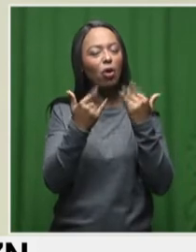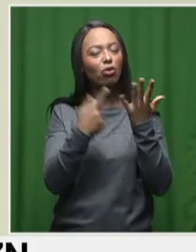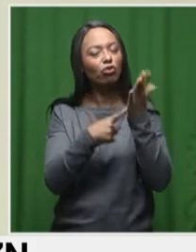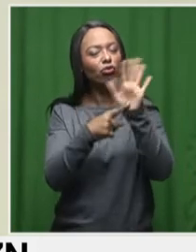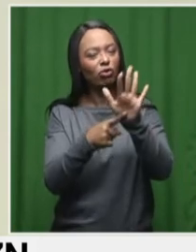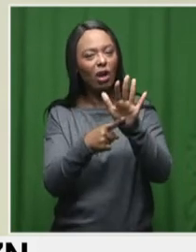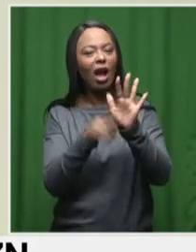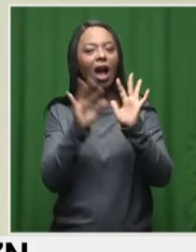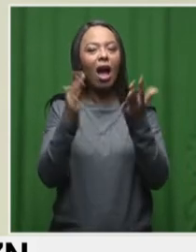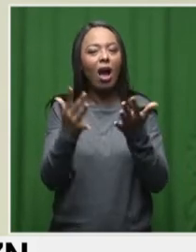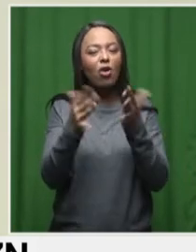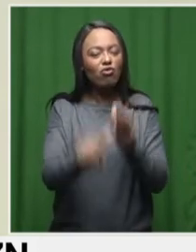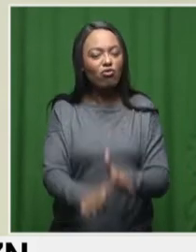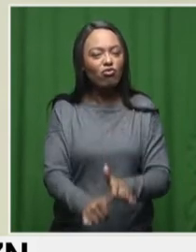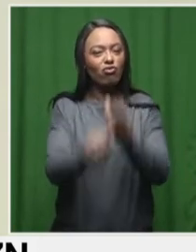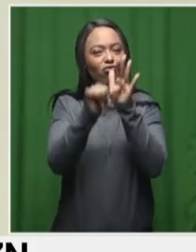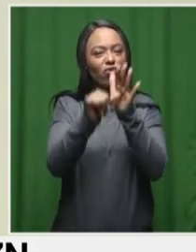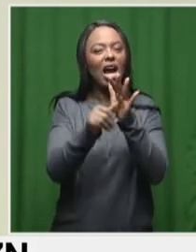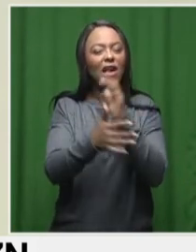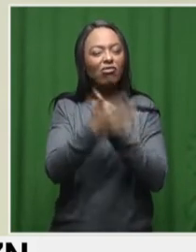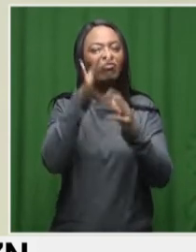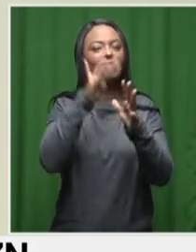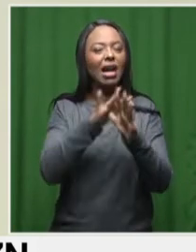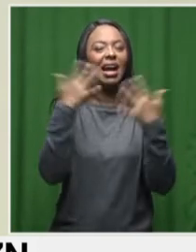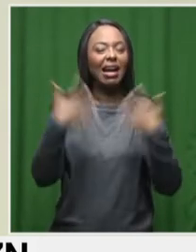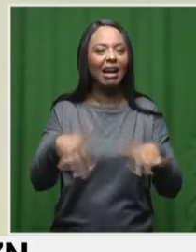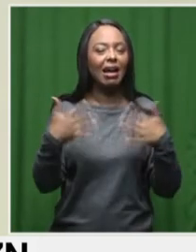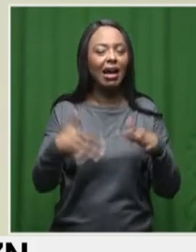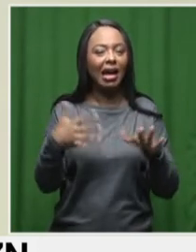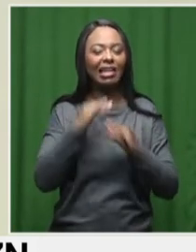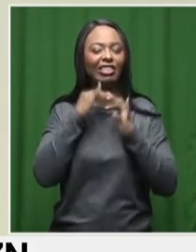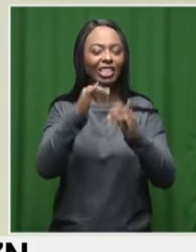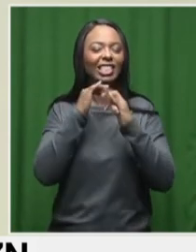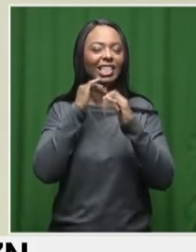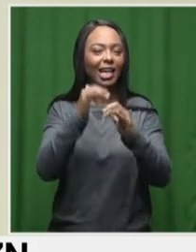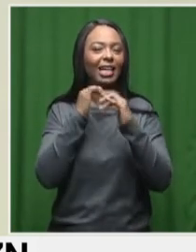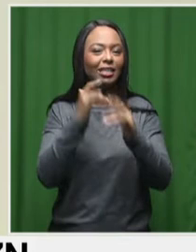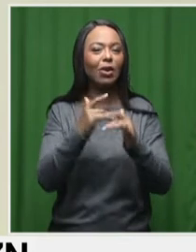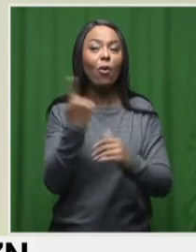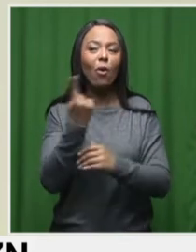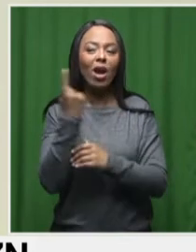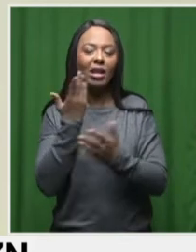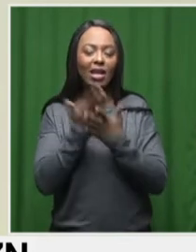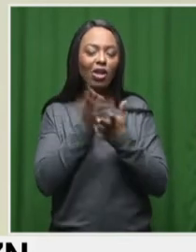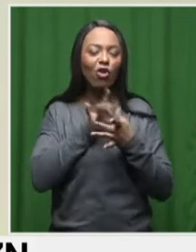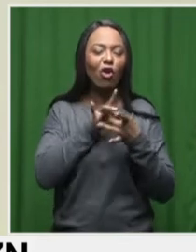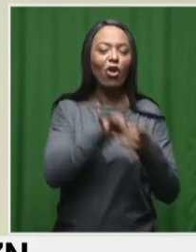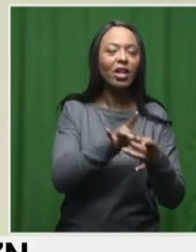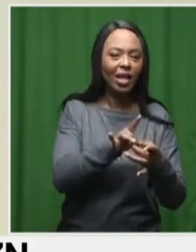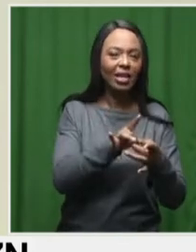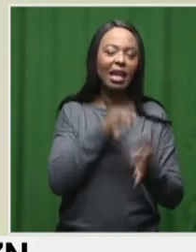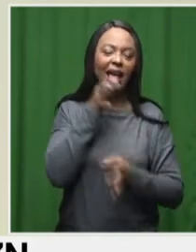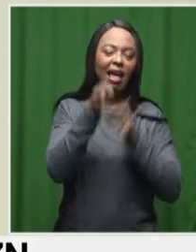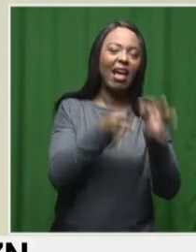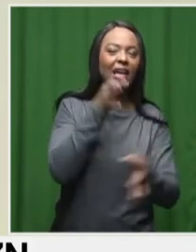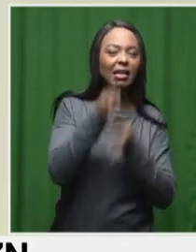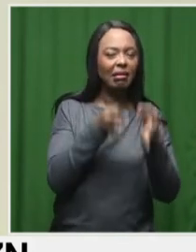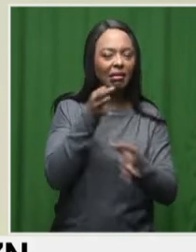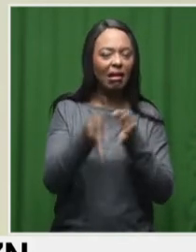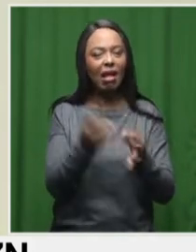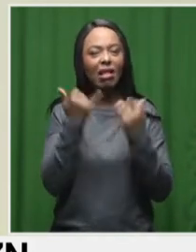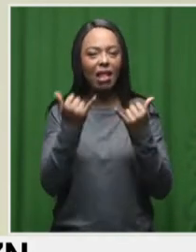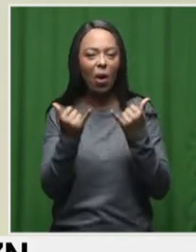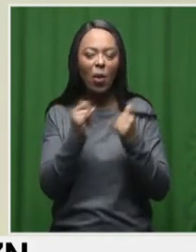how diverse is the jazz, because one can actually connect and be able to define and explain this